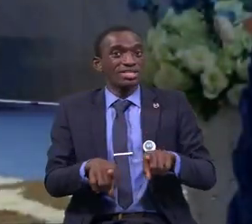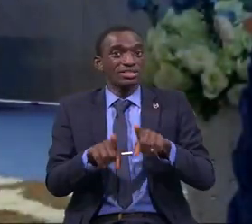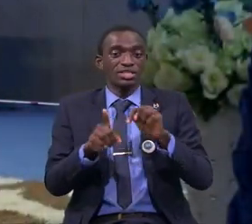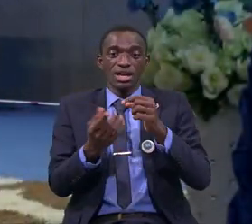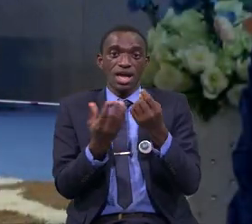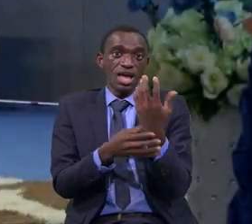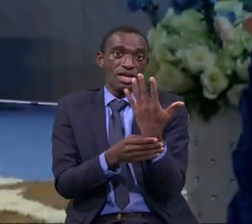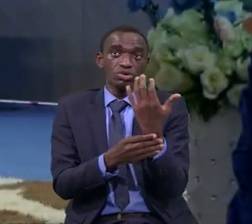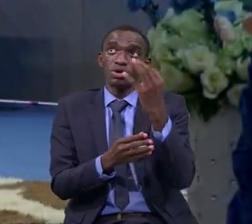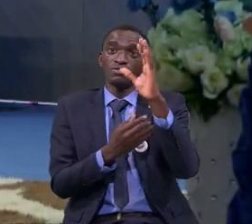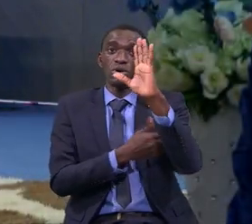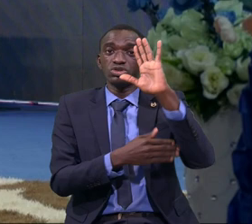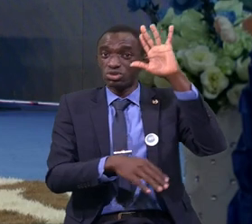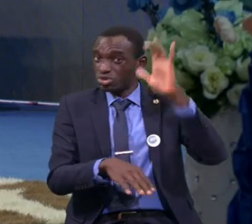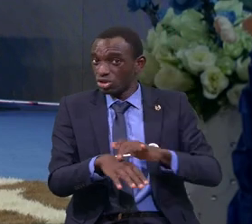here tonight,